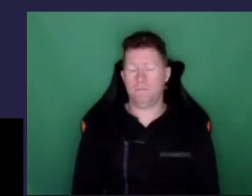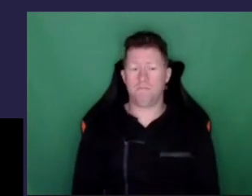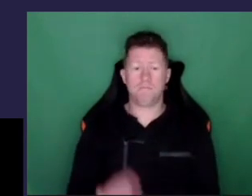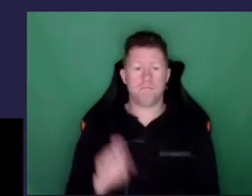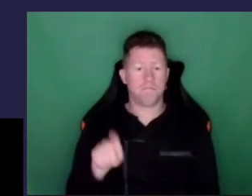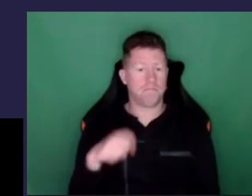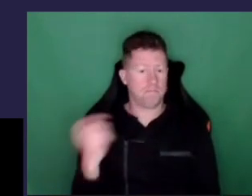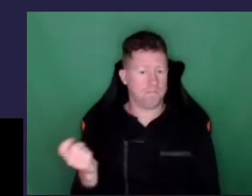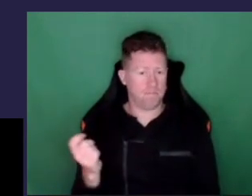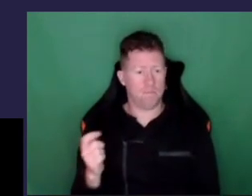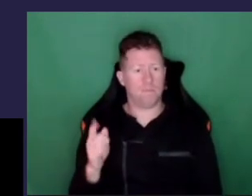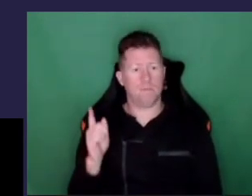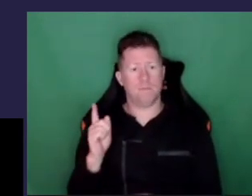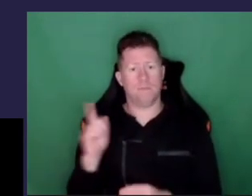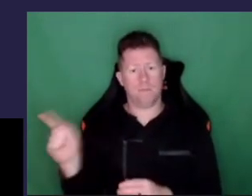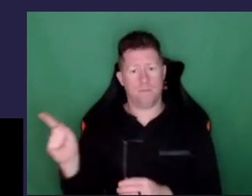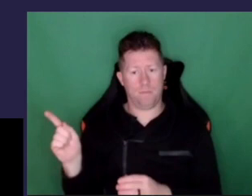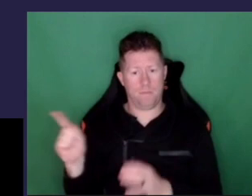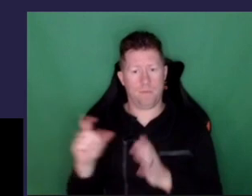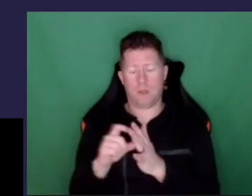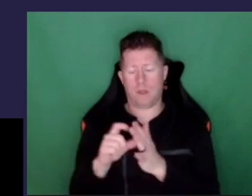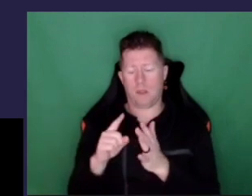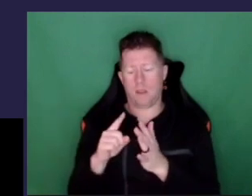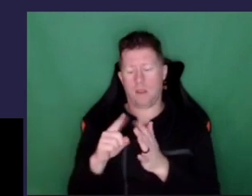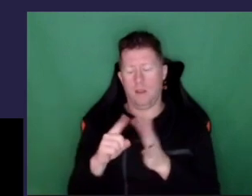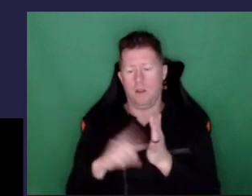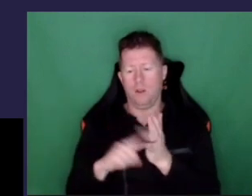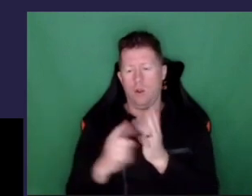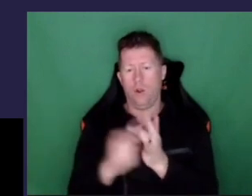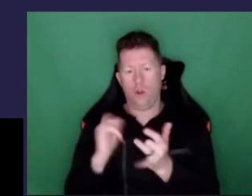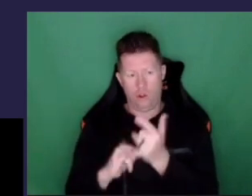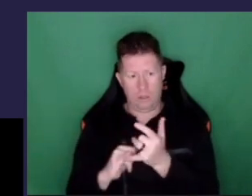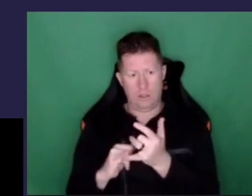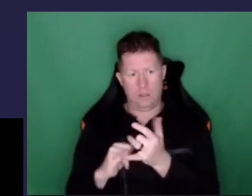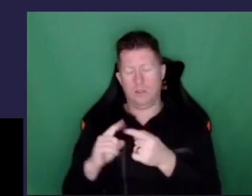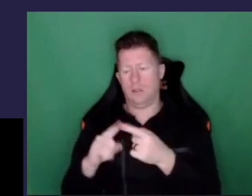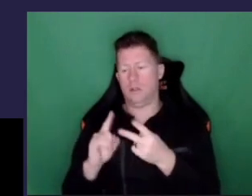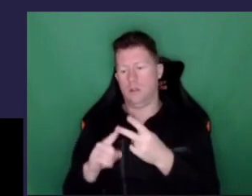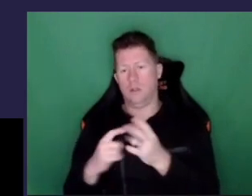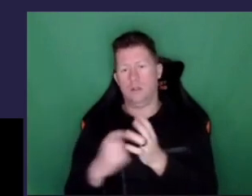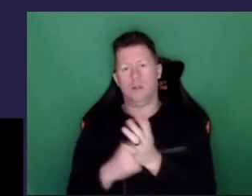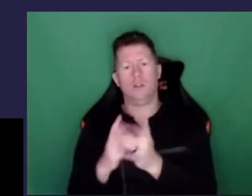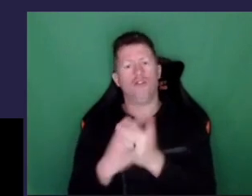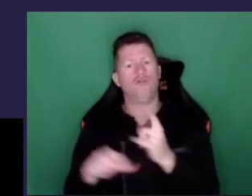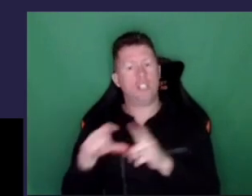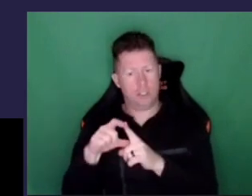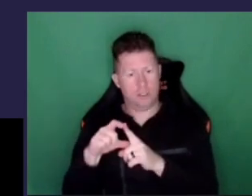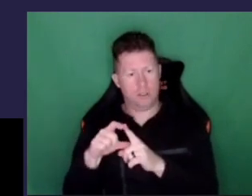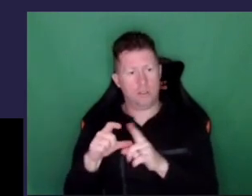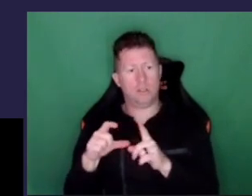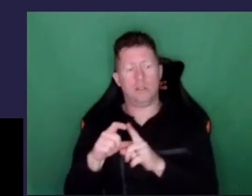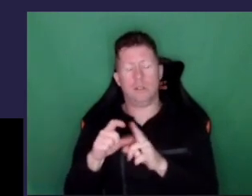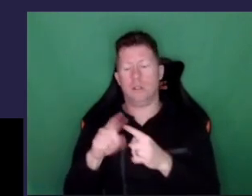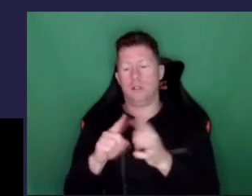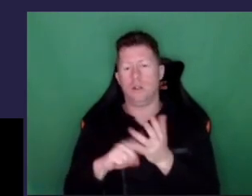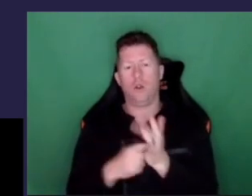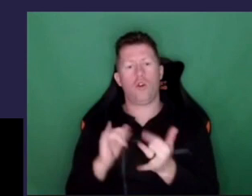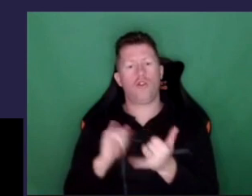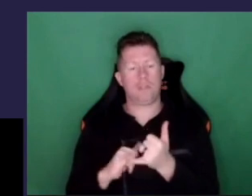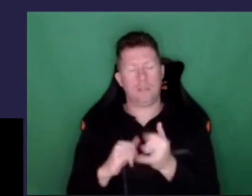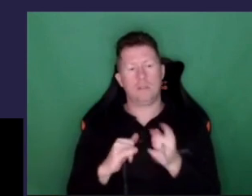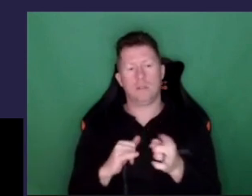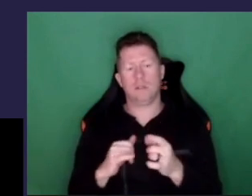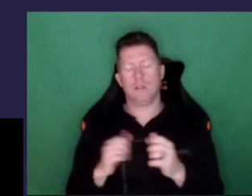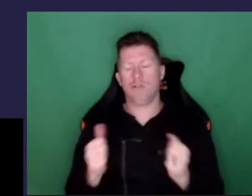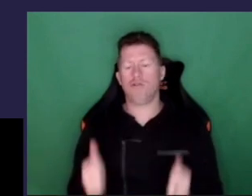This is Dolores Wilson on your left and Richard Lane on your right. Dolores retired from the sheltered workshop here